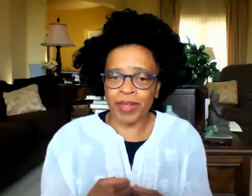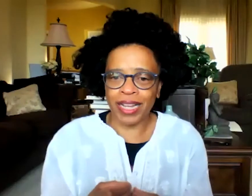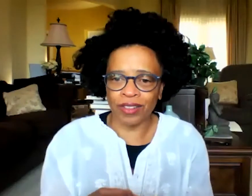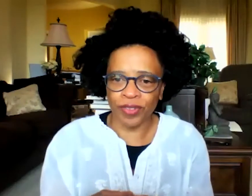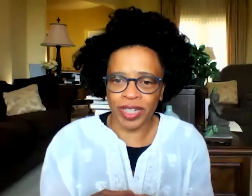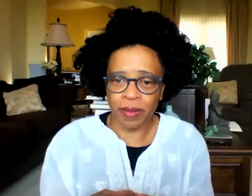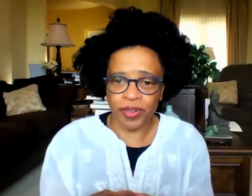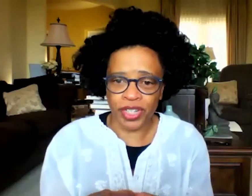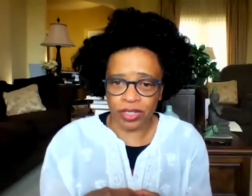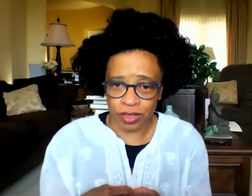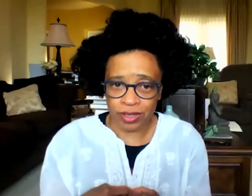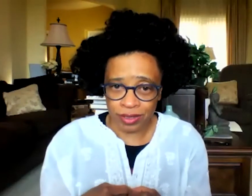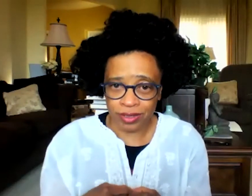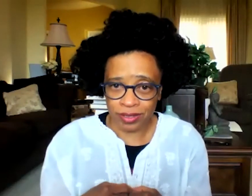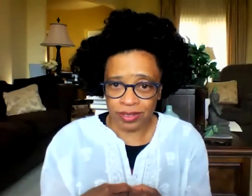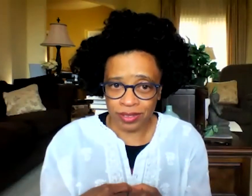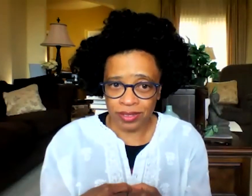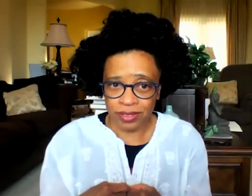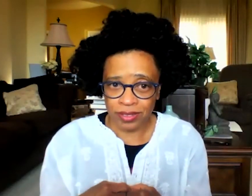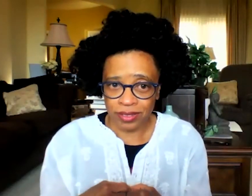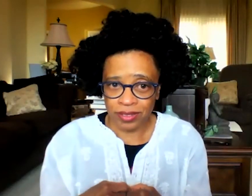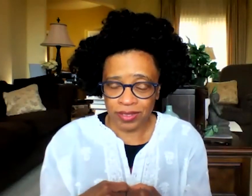when I came to California in particular,